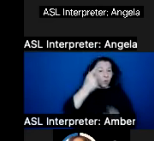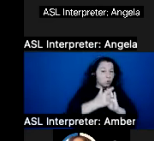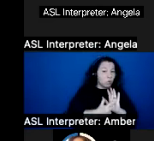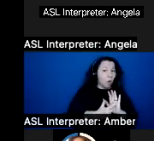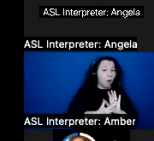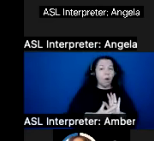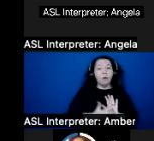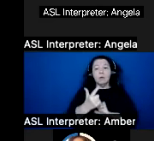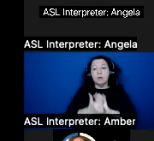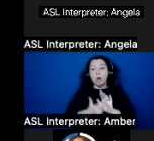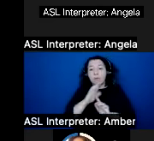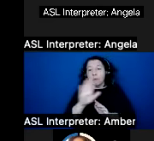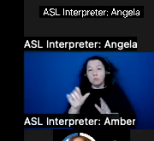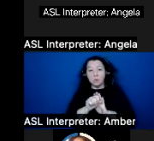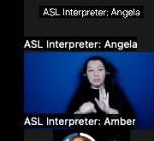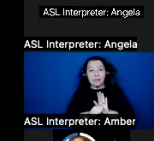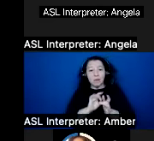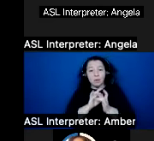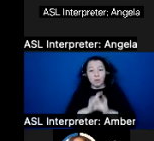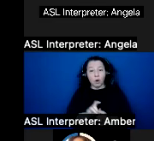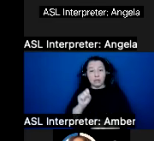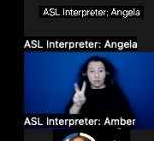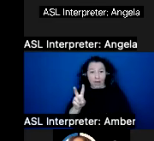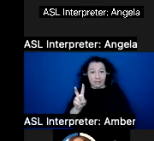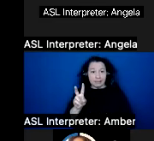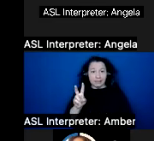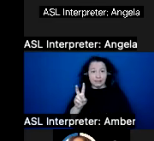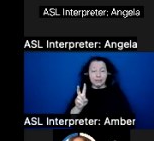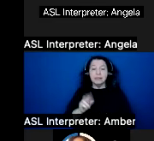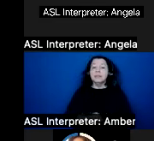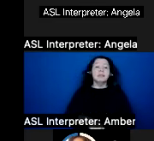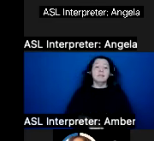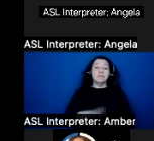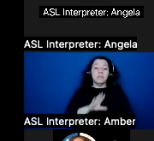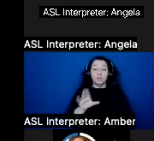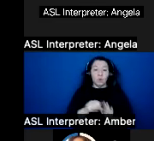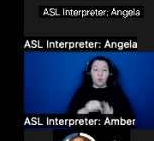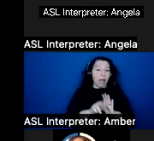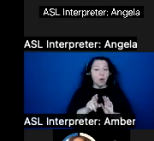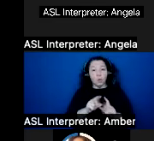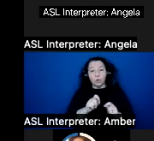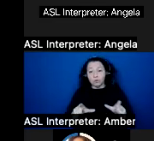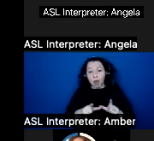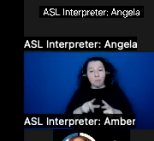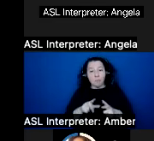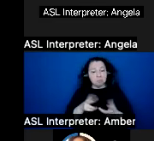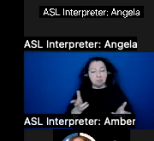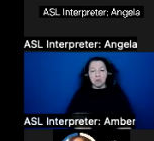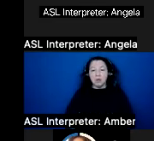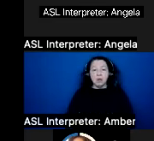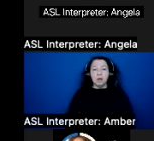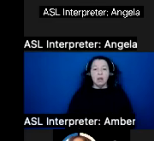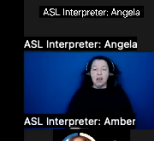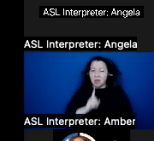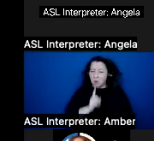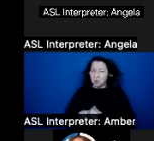or a law from your state about sexual violence and your state or your tribe, and to